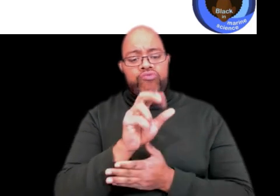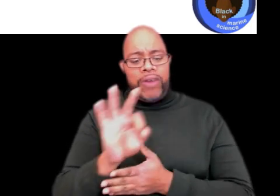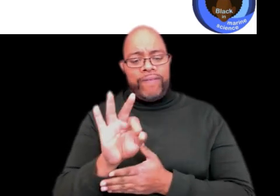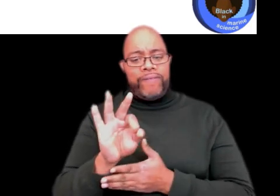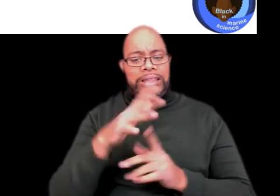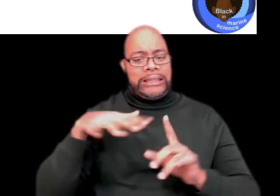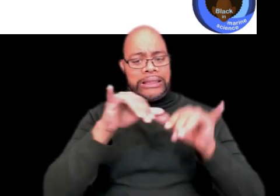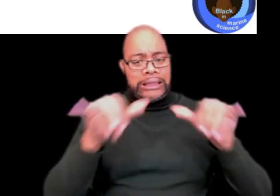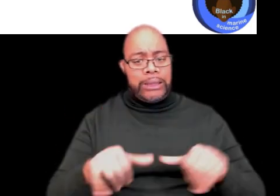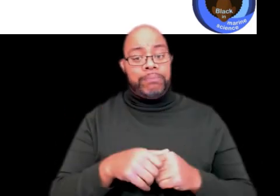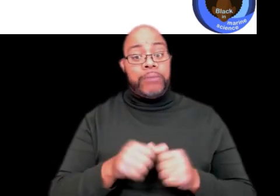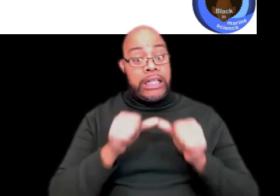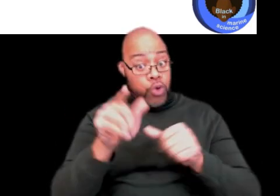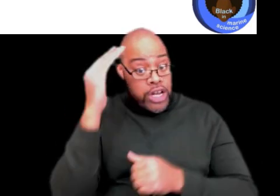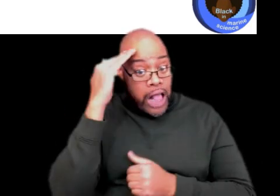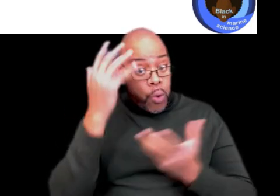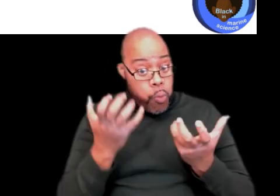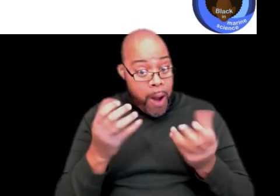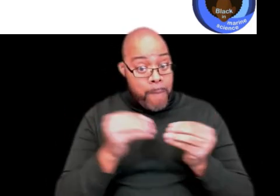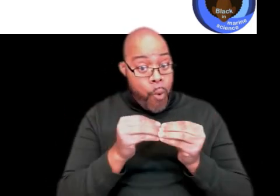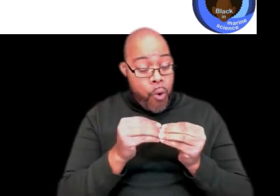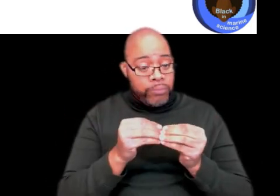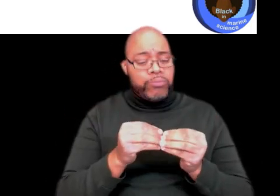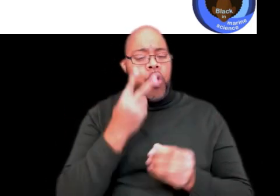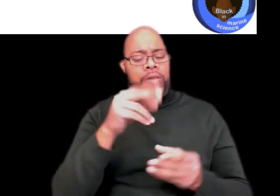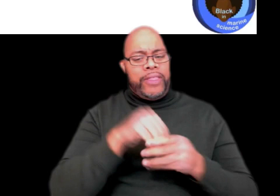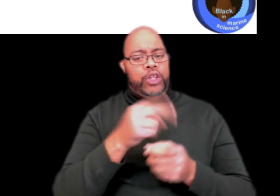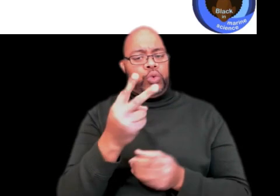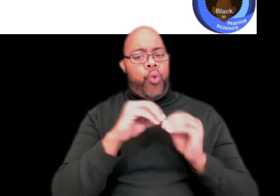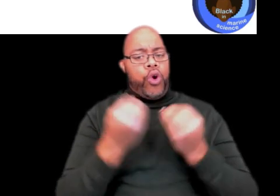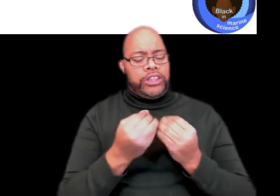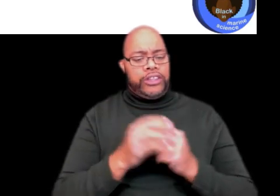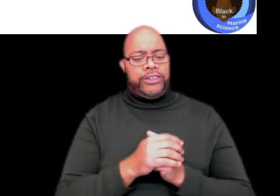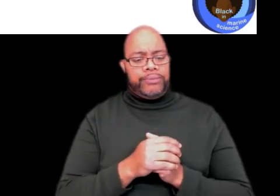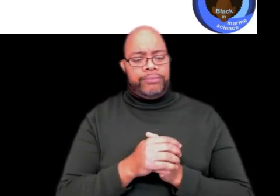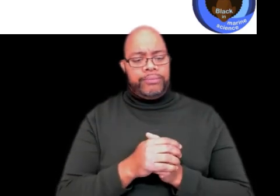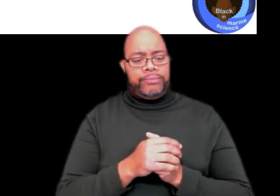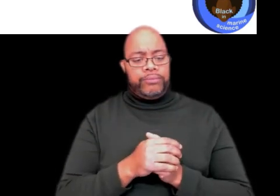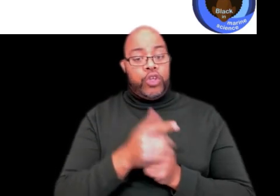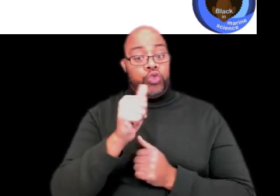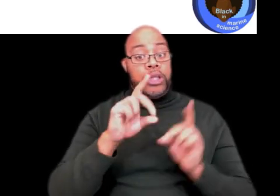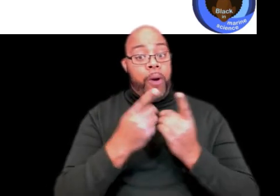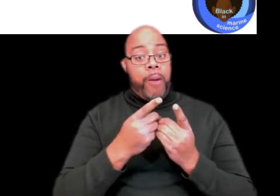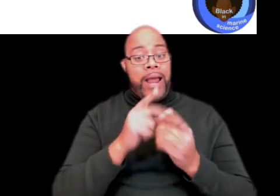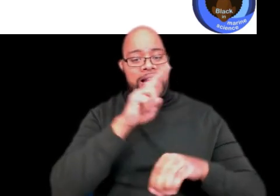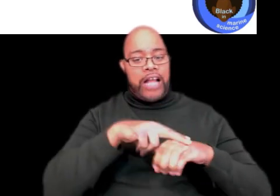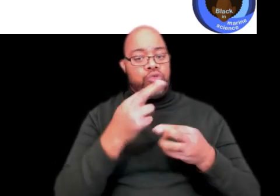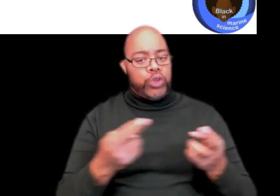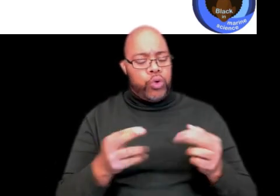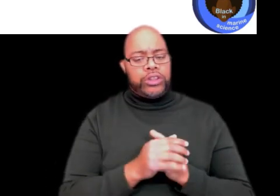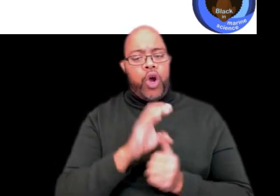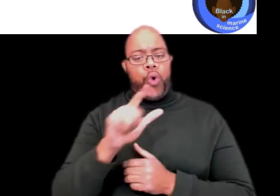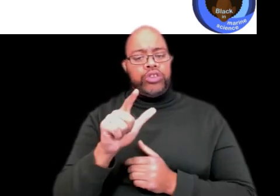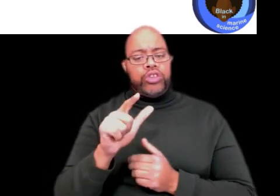ecosystems. To continue your knowledge on Georgia oysters, look into these two organizations, the Georgia Department of Natural Resources